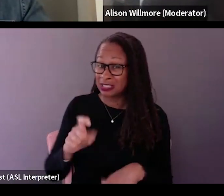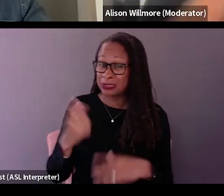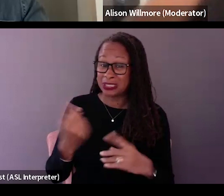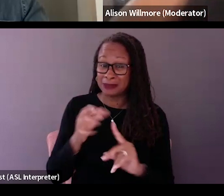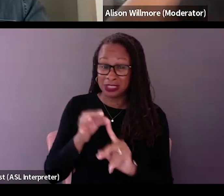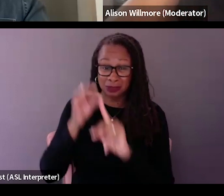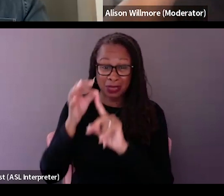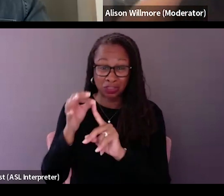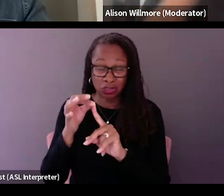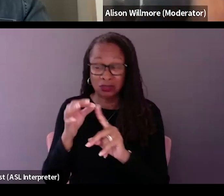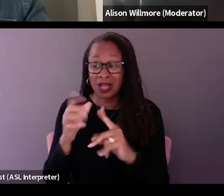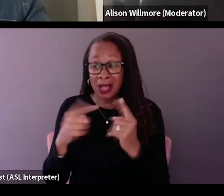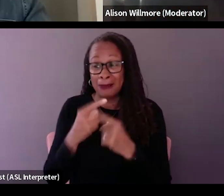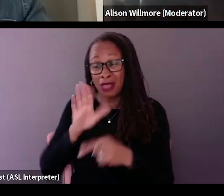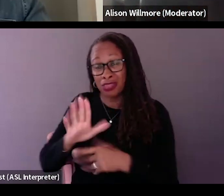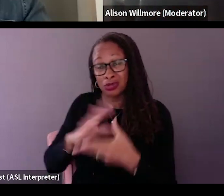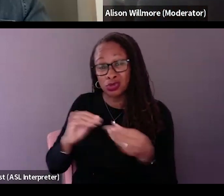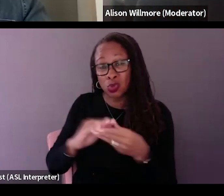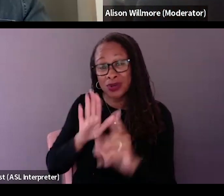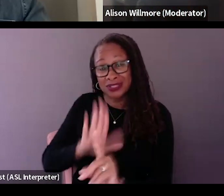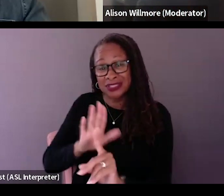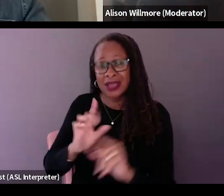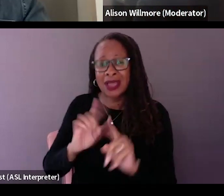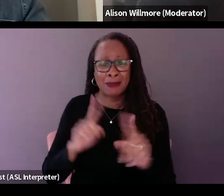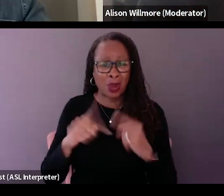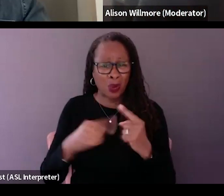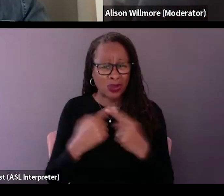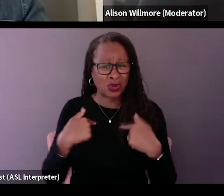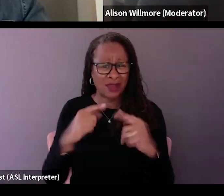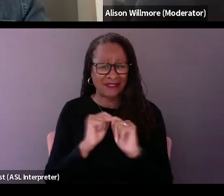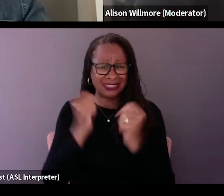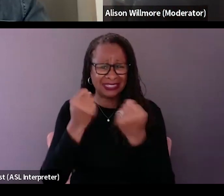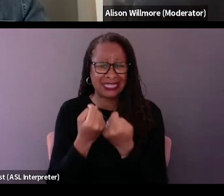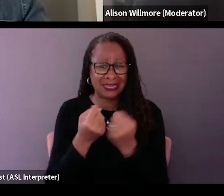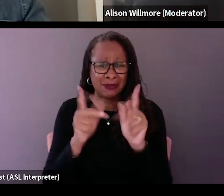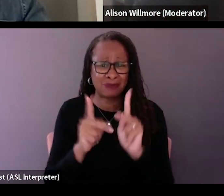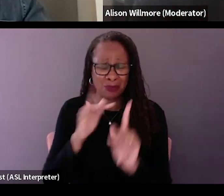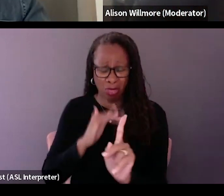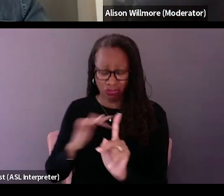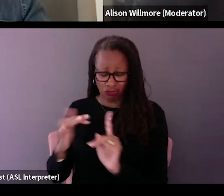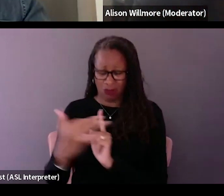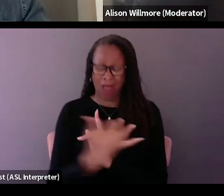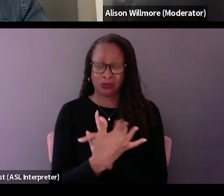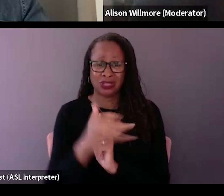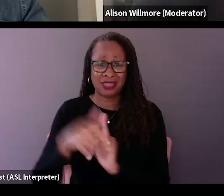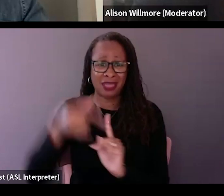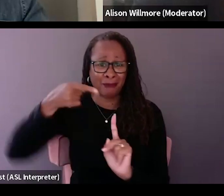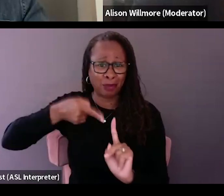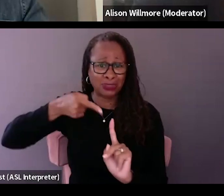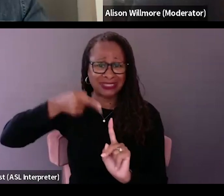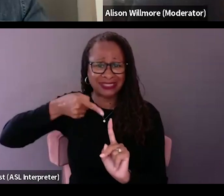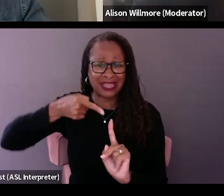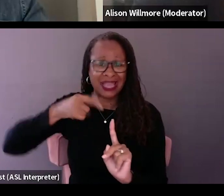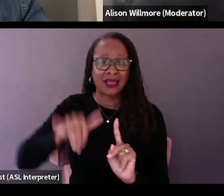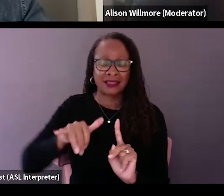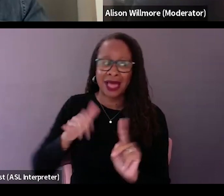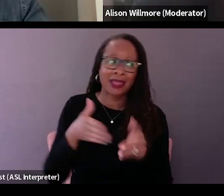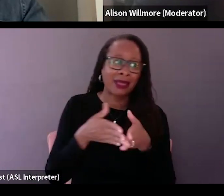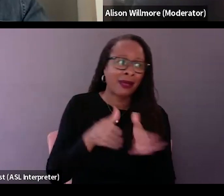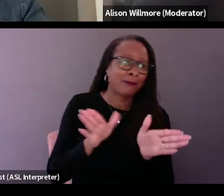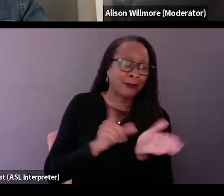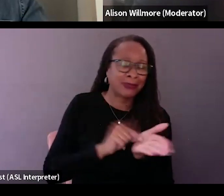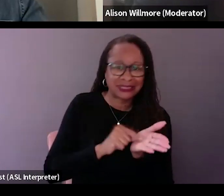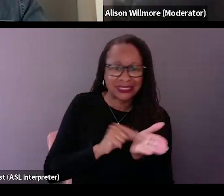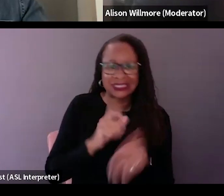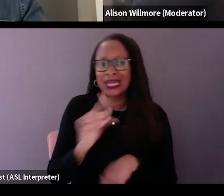person's story. But when there's a team of people around the person, like publicists and managers and agents that want something out of the